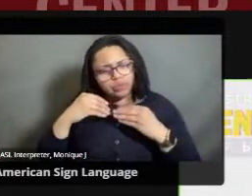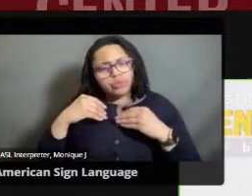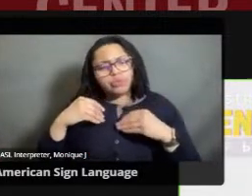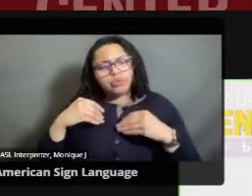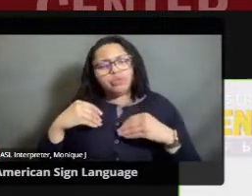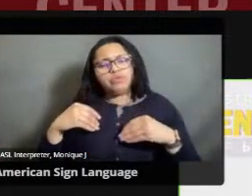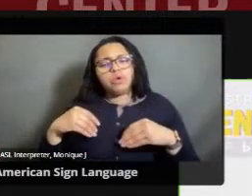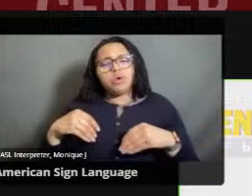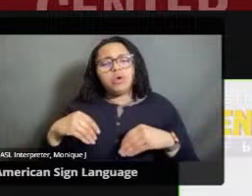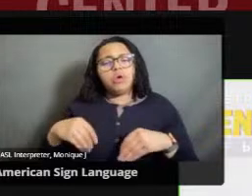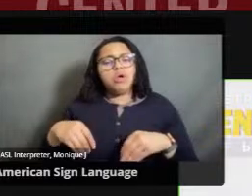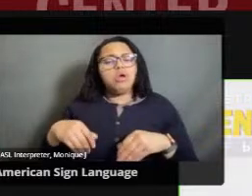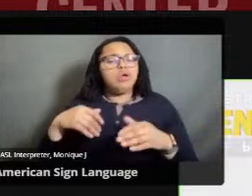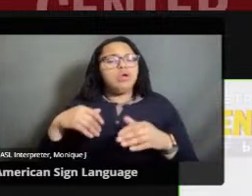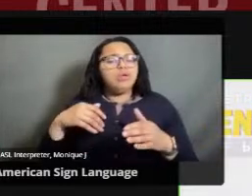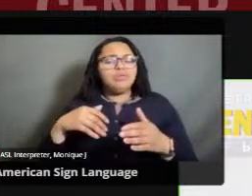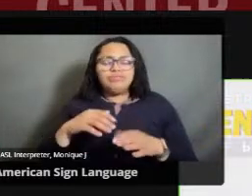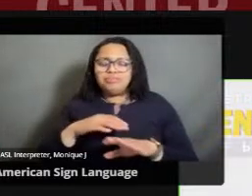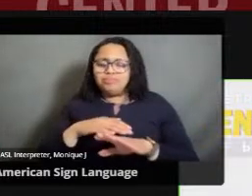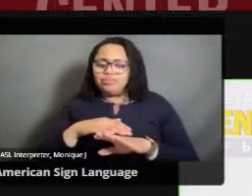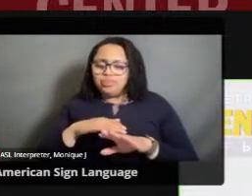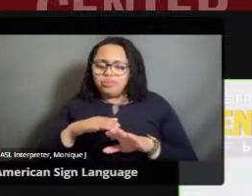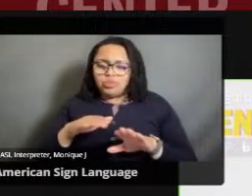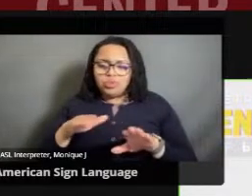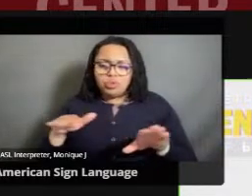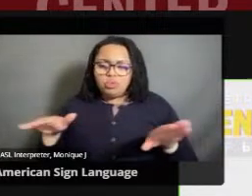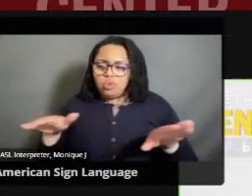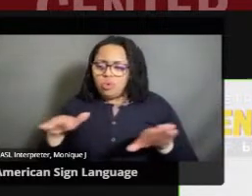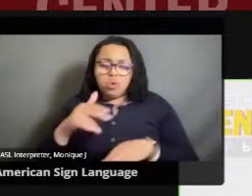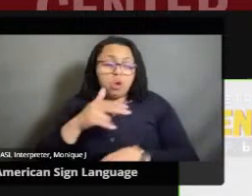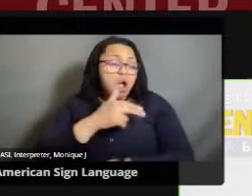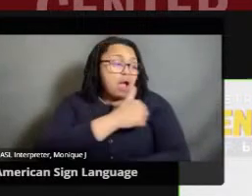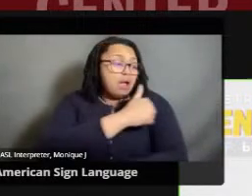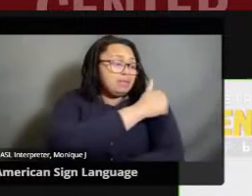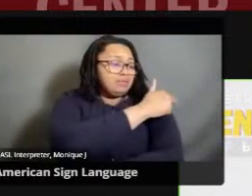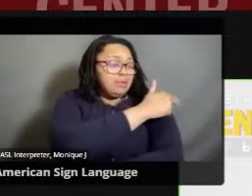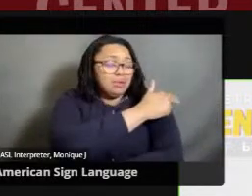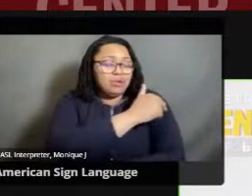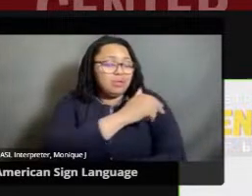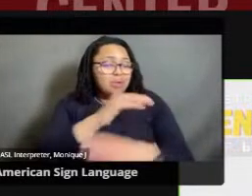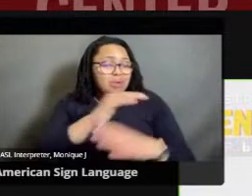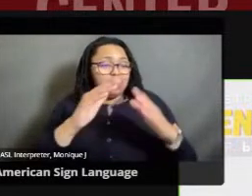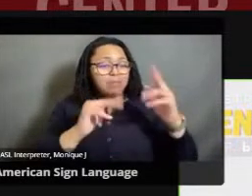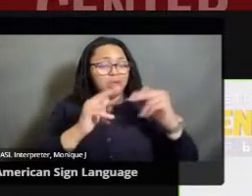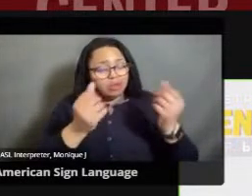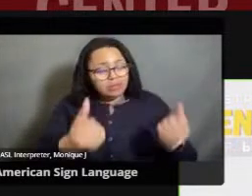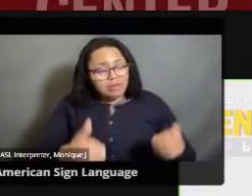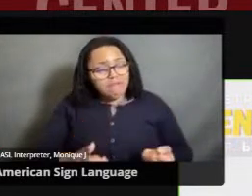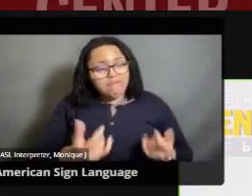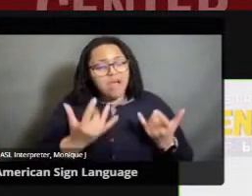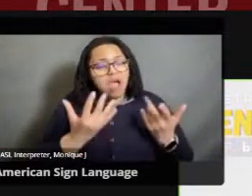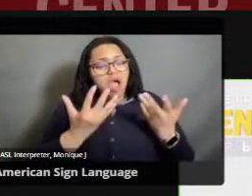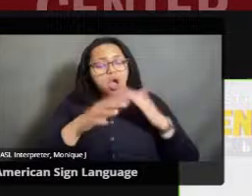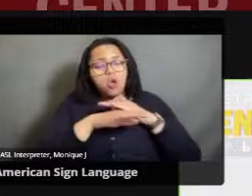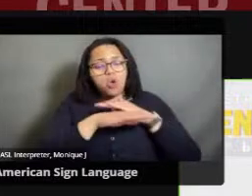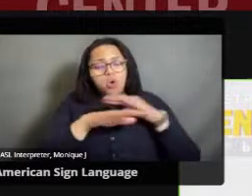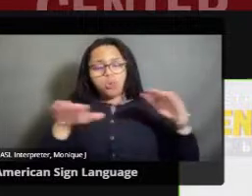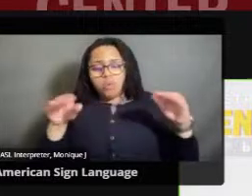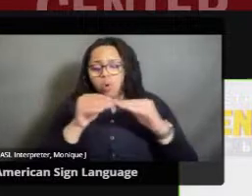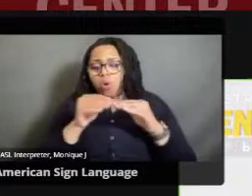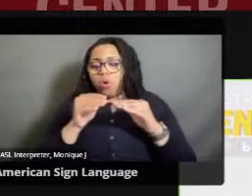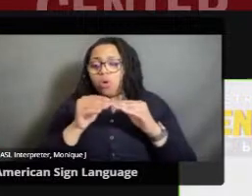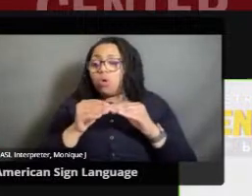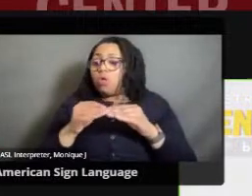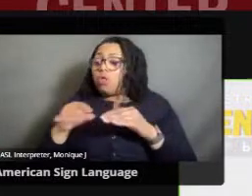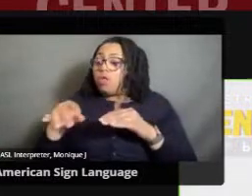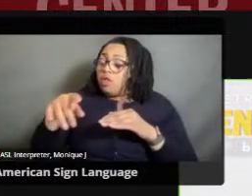No more hospitals burning. No more children